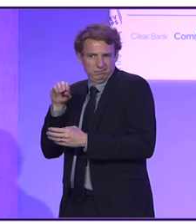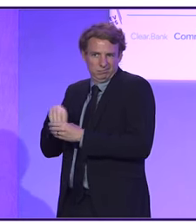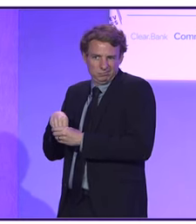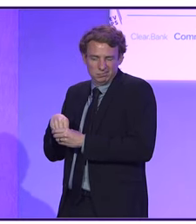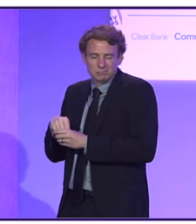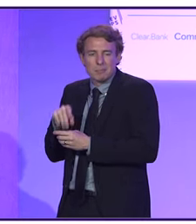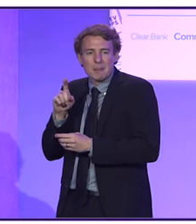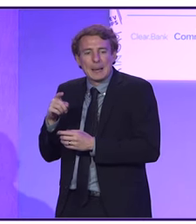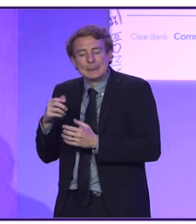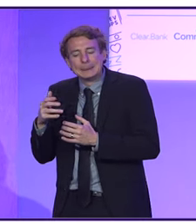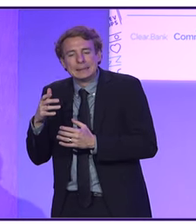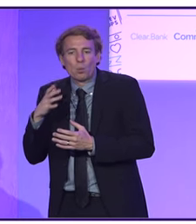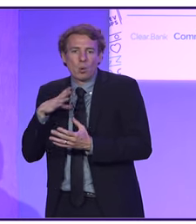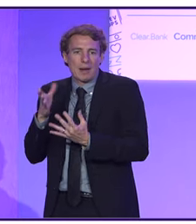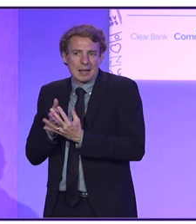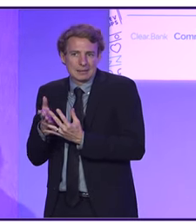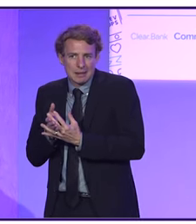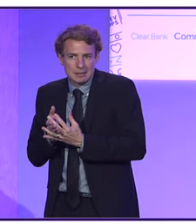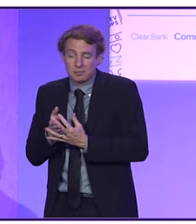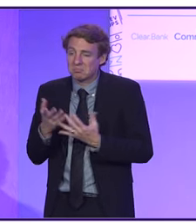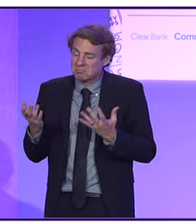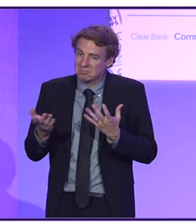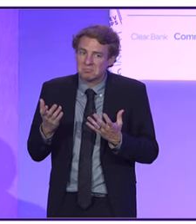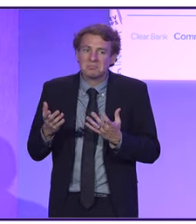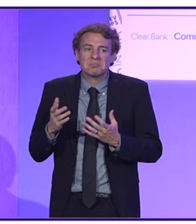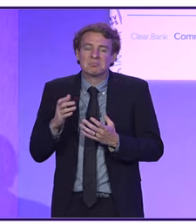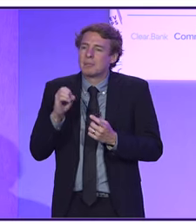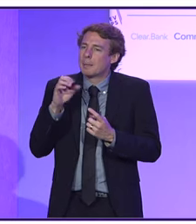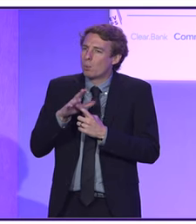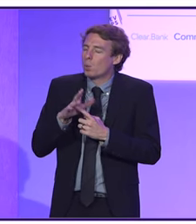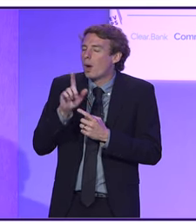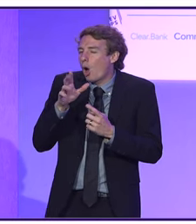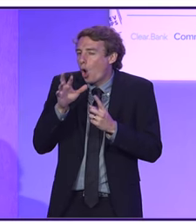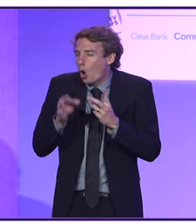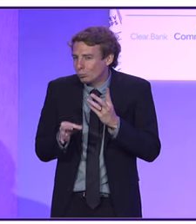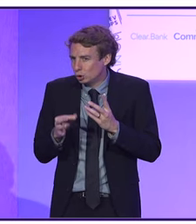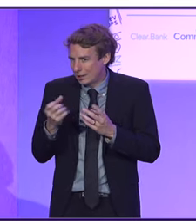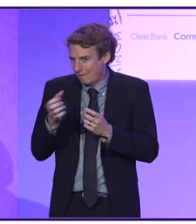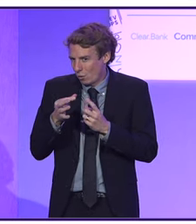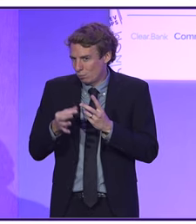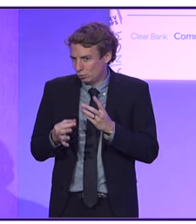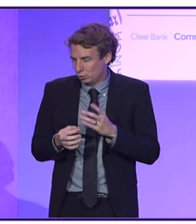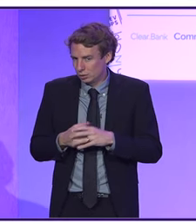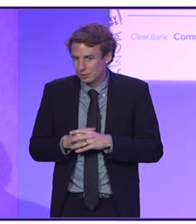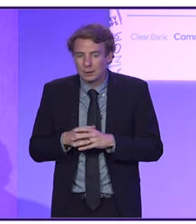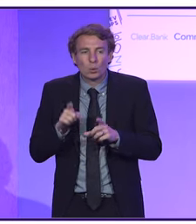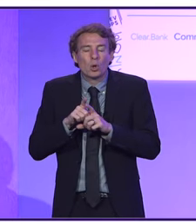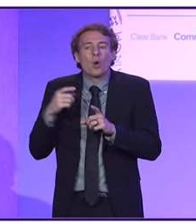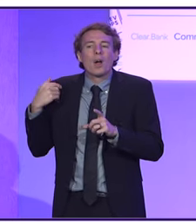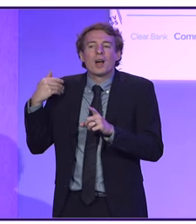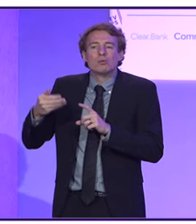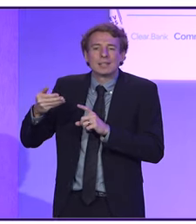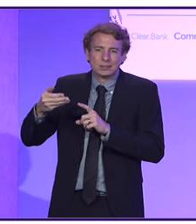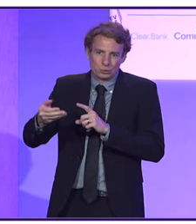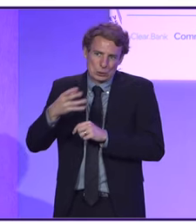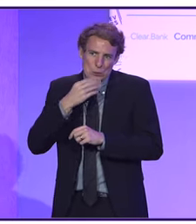important, but it's not your only option. So for example, if you have data that you, this is really important for the regulatory use case. So you have data that you